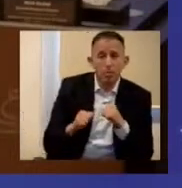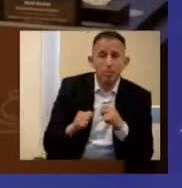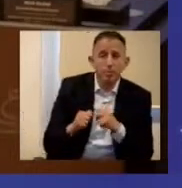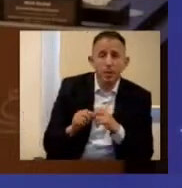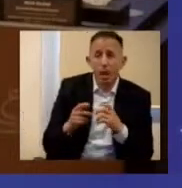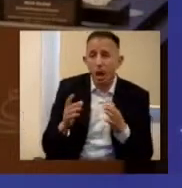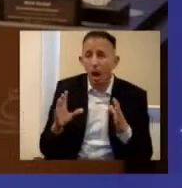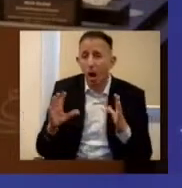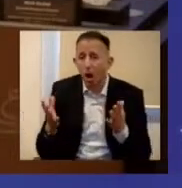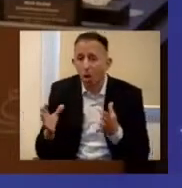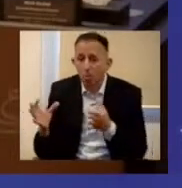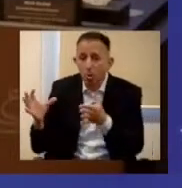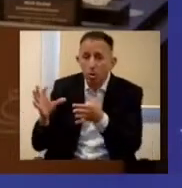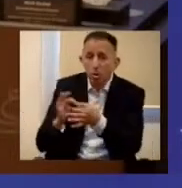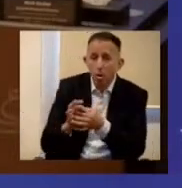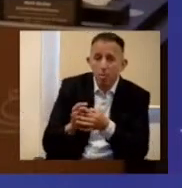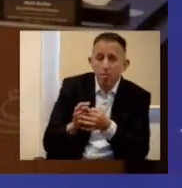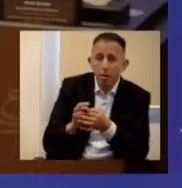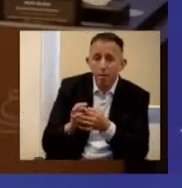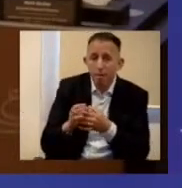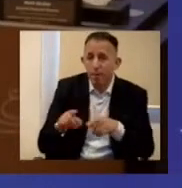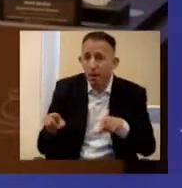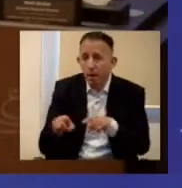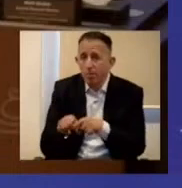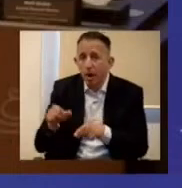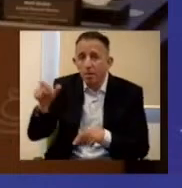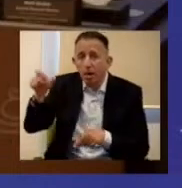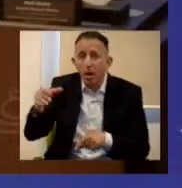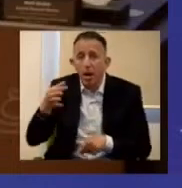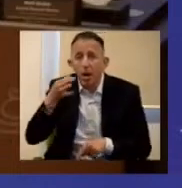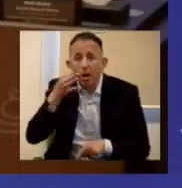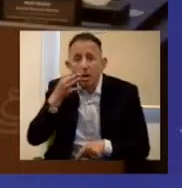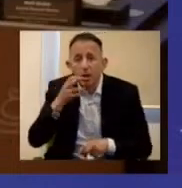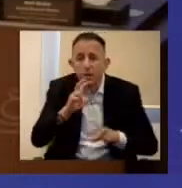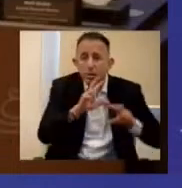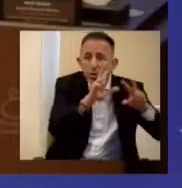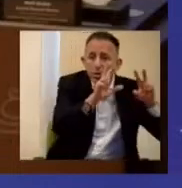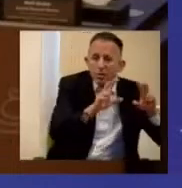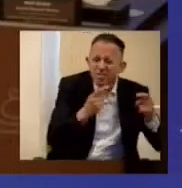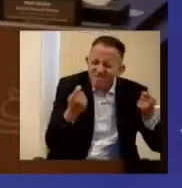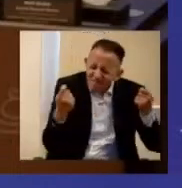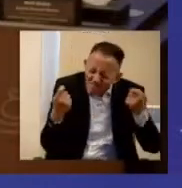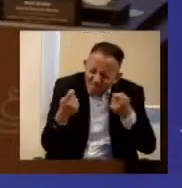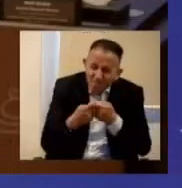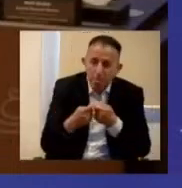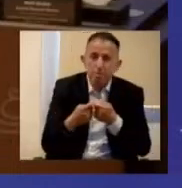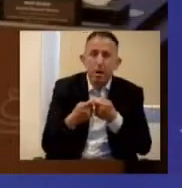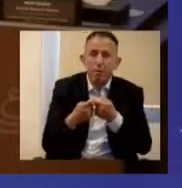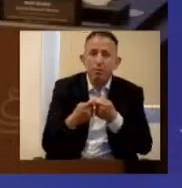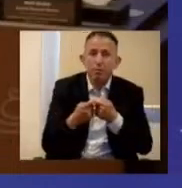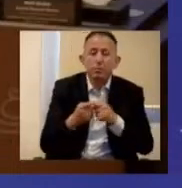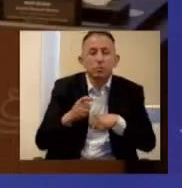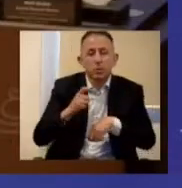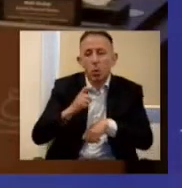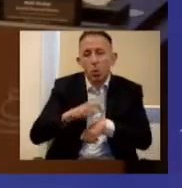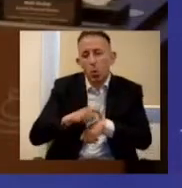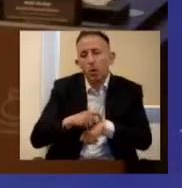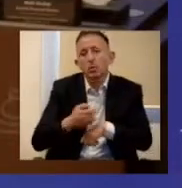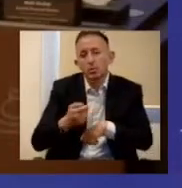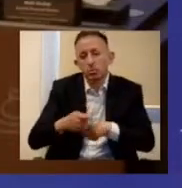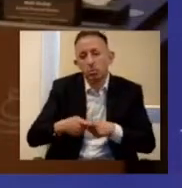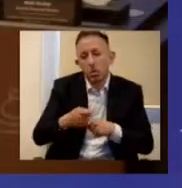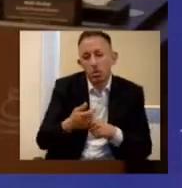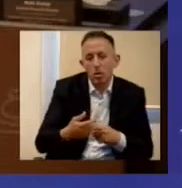and take all the turns that I will need to turn and give me feedback and be a peer that can from it.